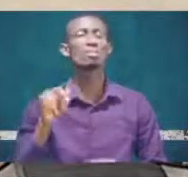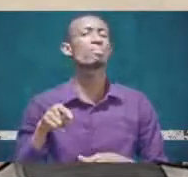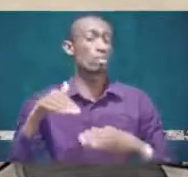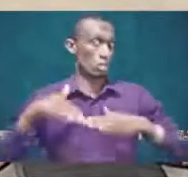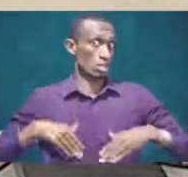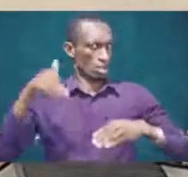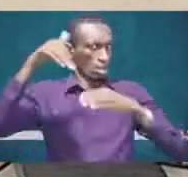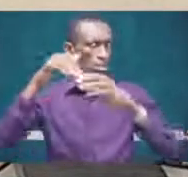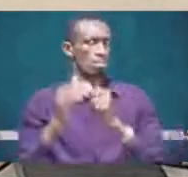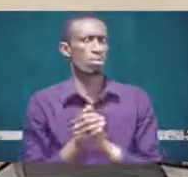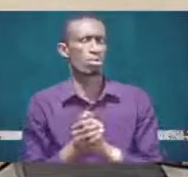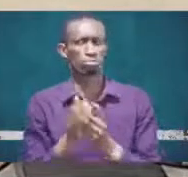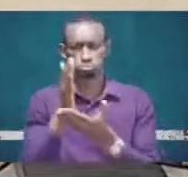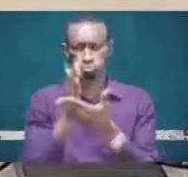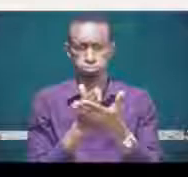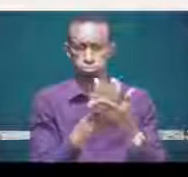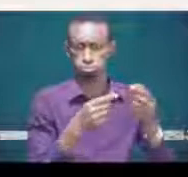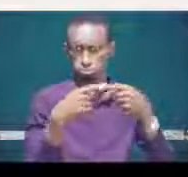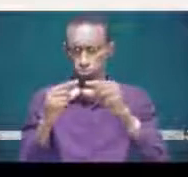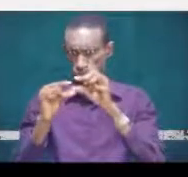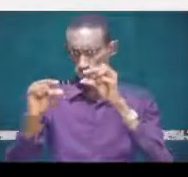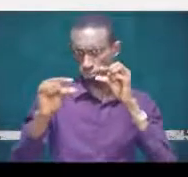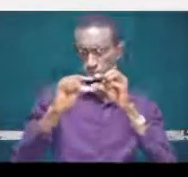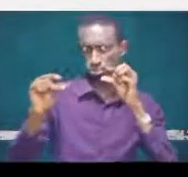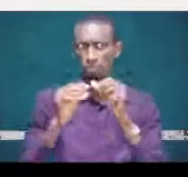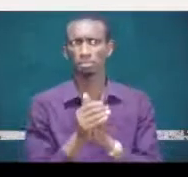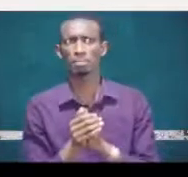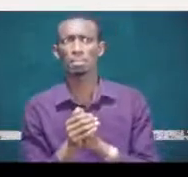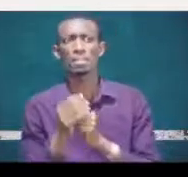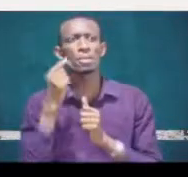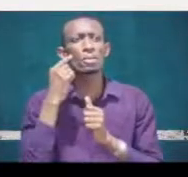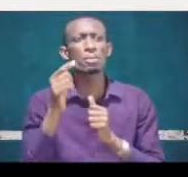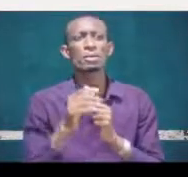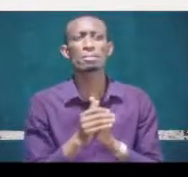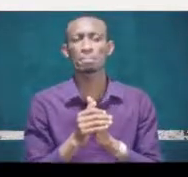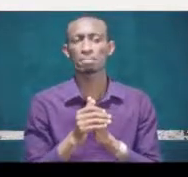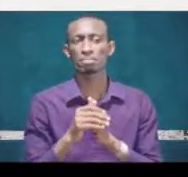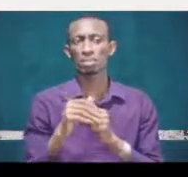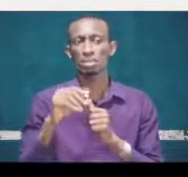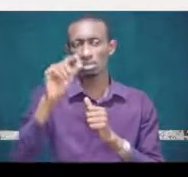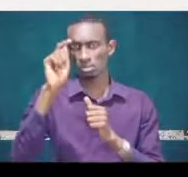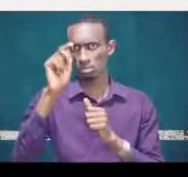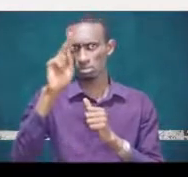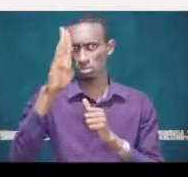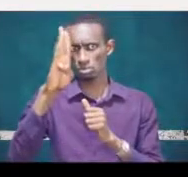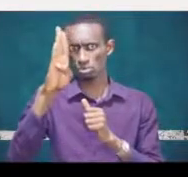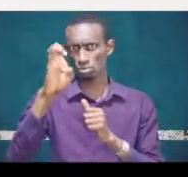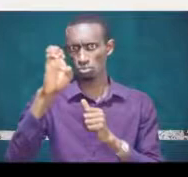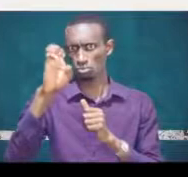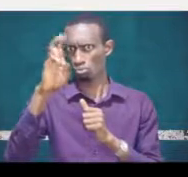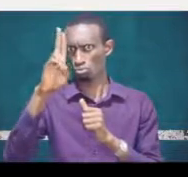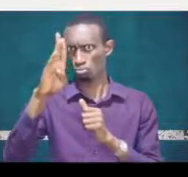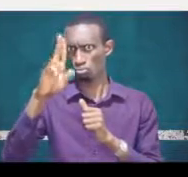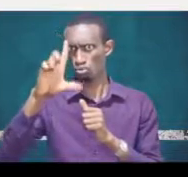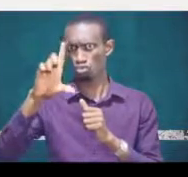tubules, we have distal convoluted tubules, and in there, we find there simple squamous